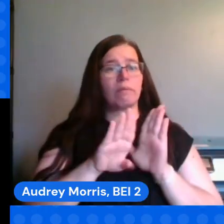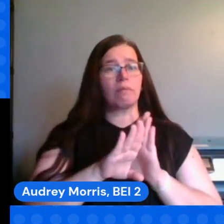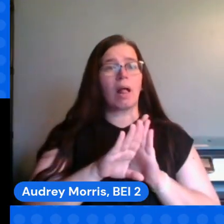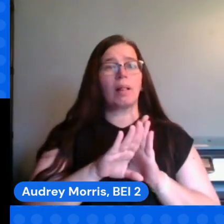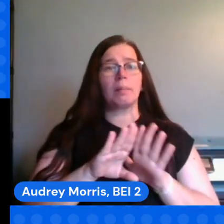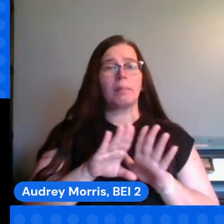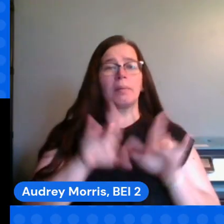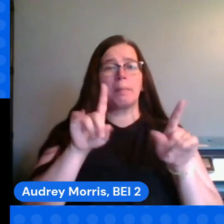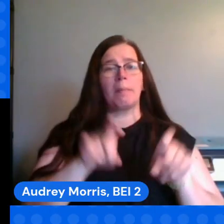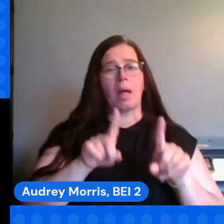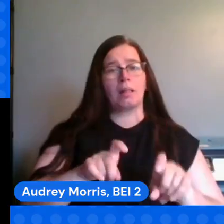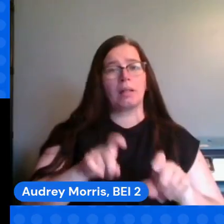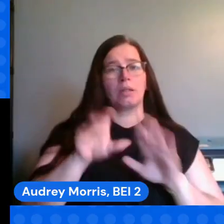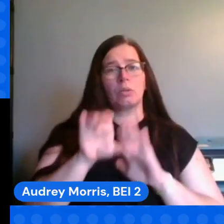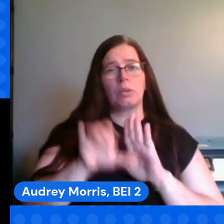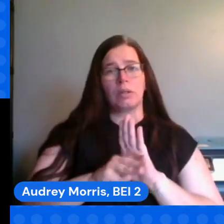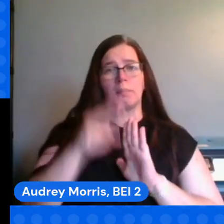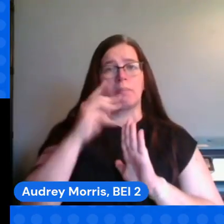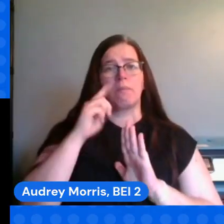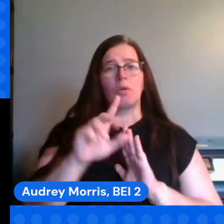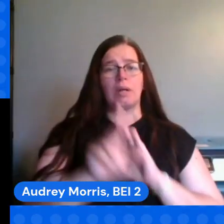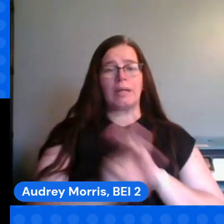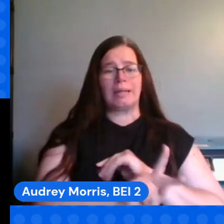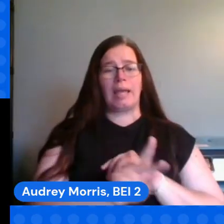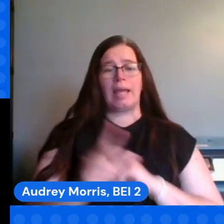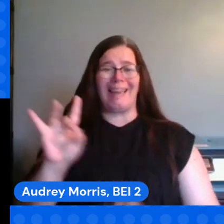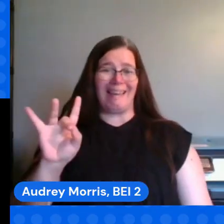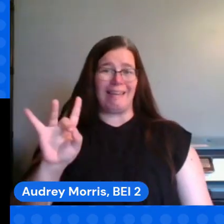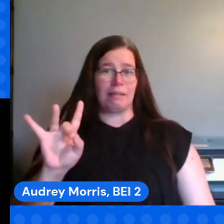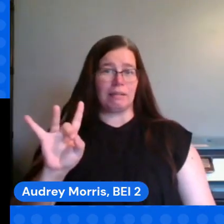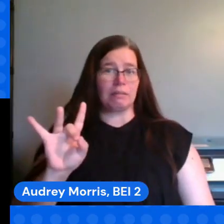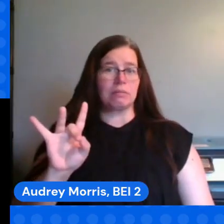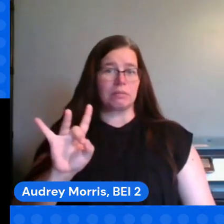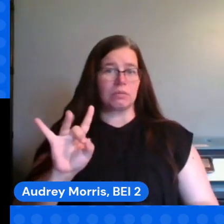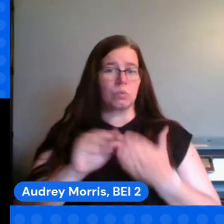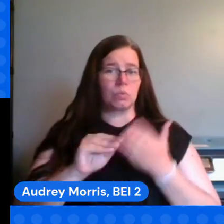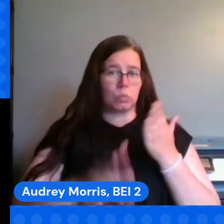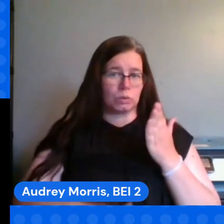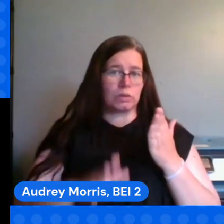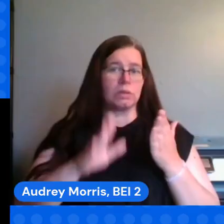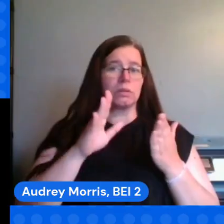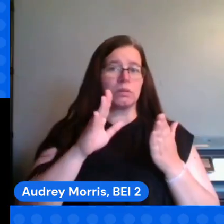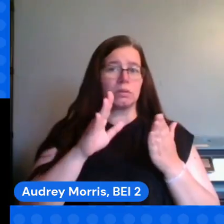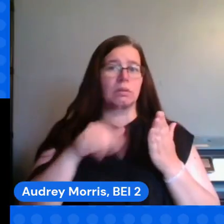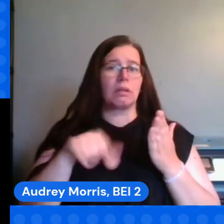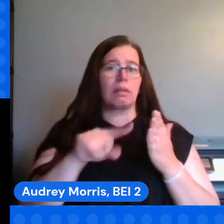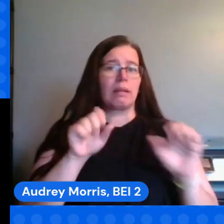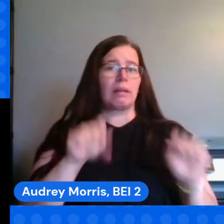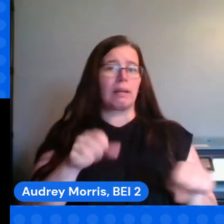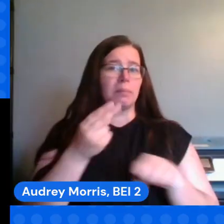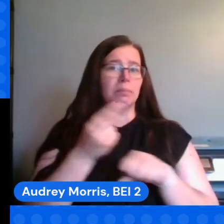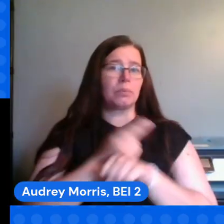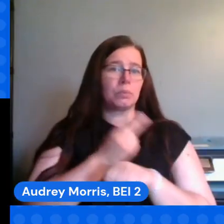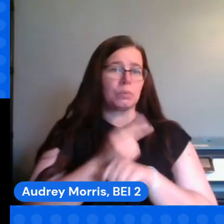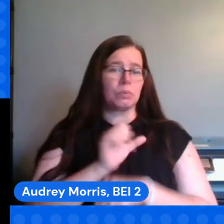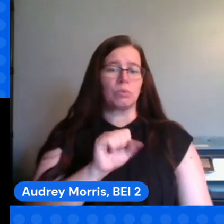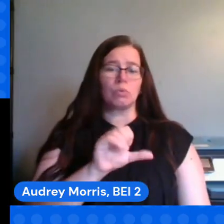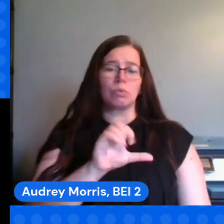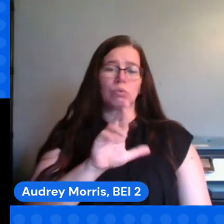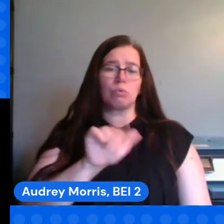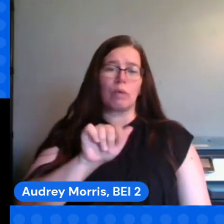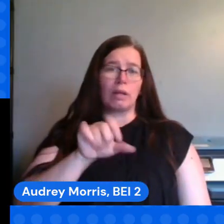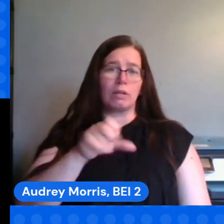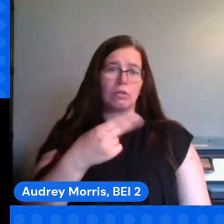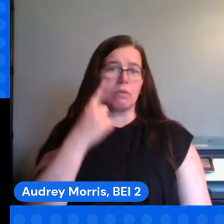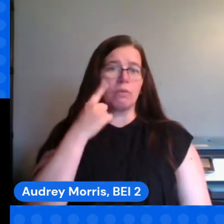curriculum for K through eighth grade students where they were able to use Scratch in each of the